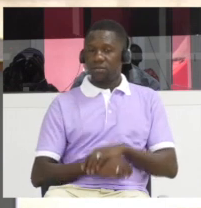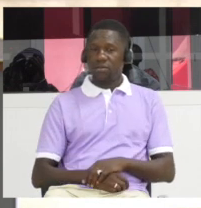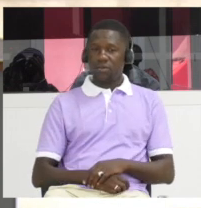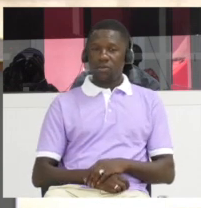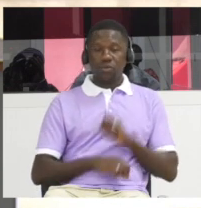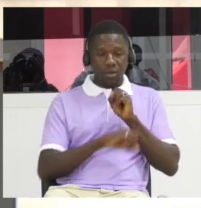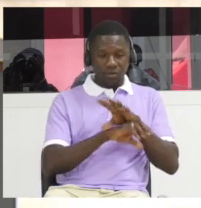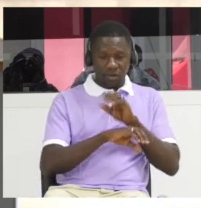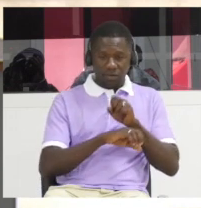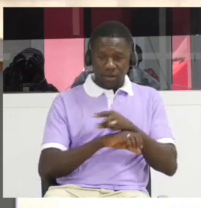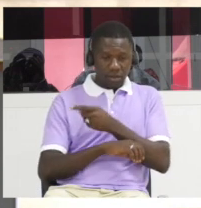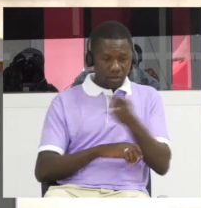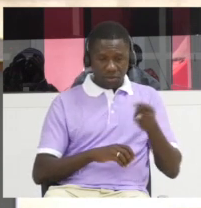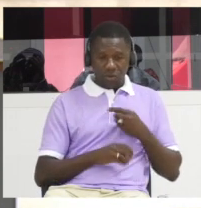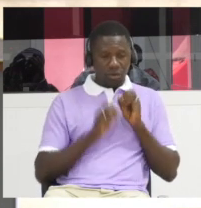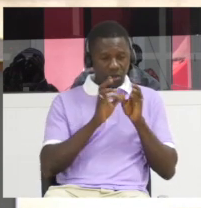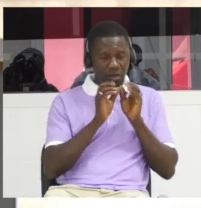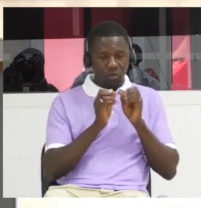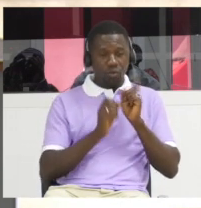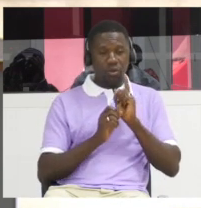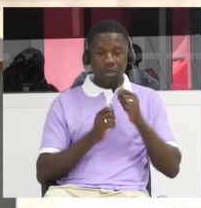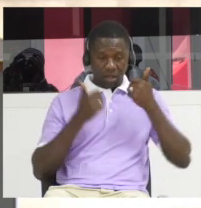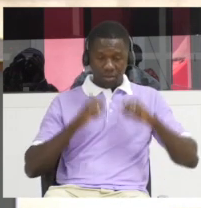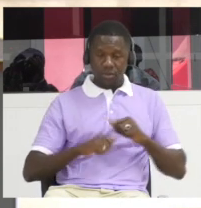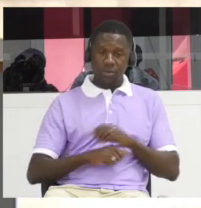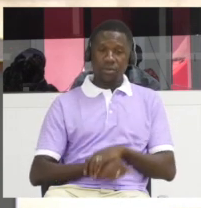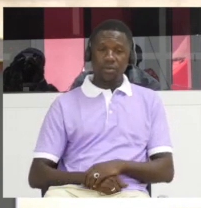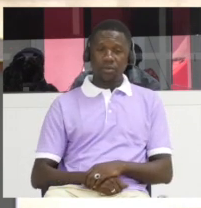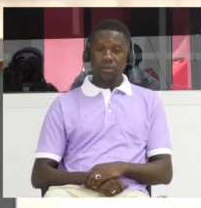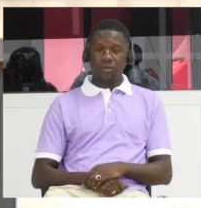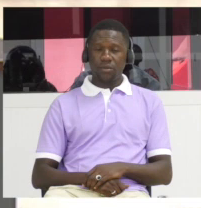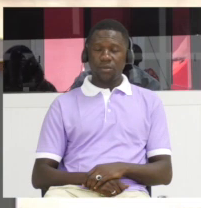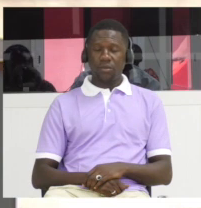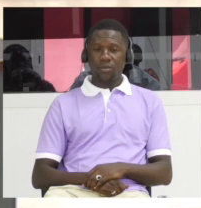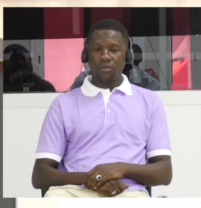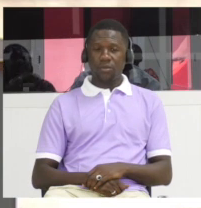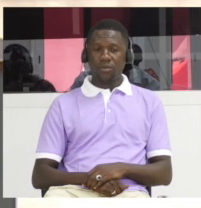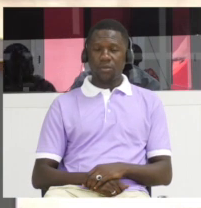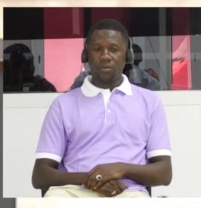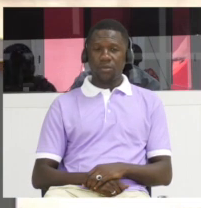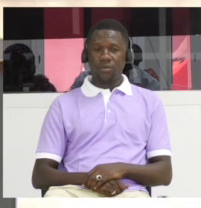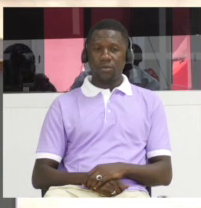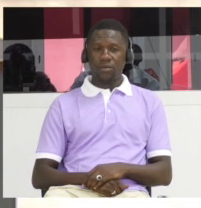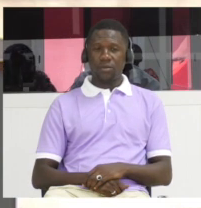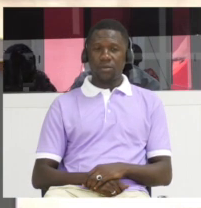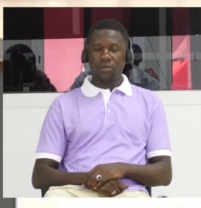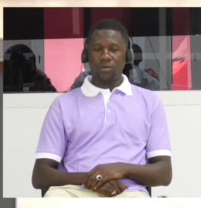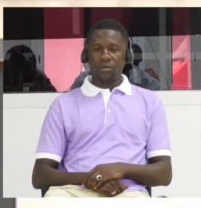to advise them, tell them what was going on, and that they should, eventually